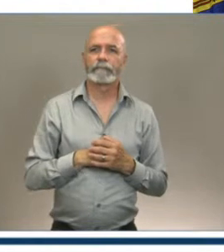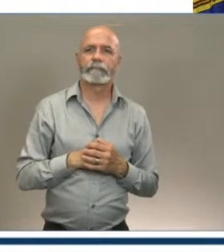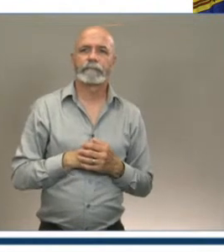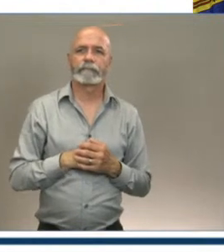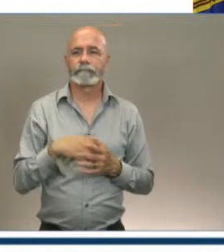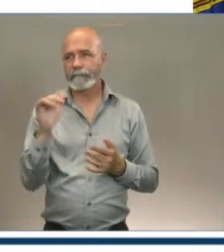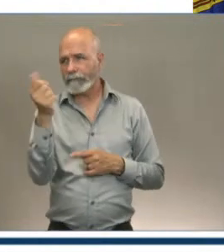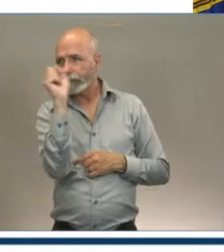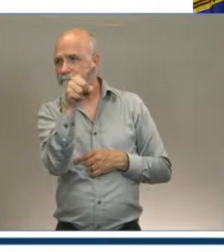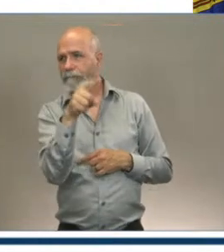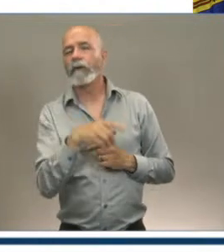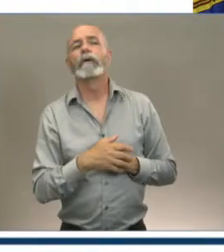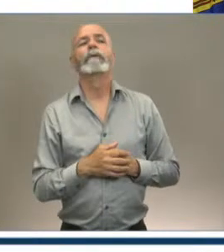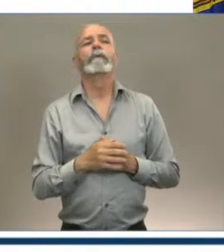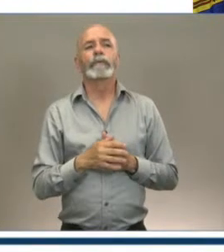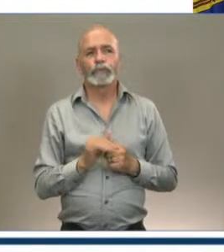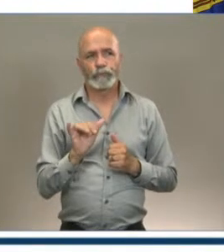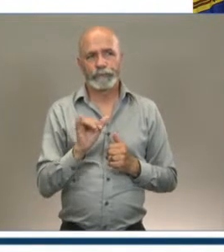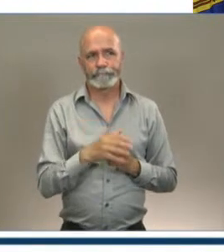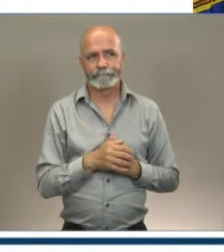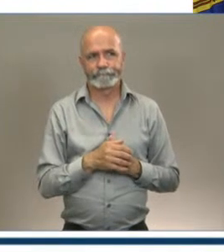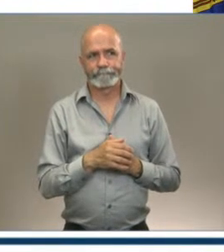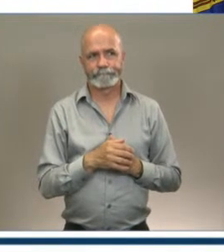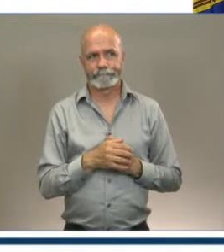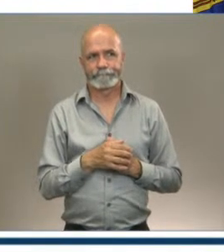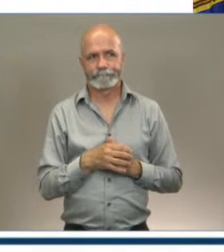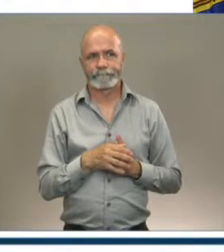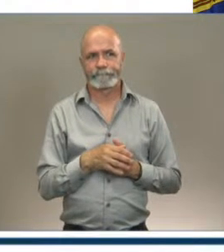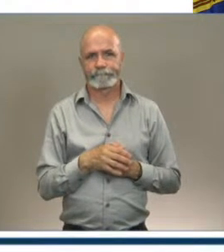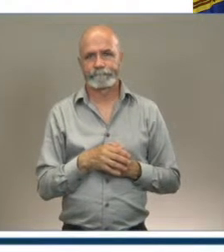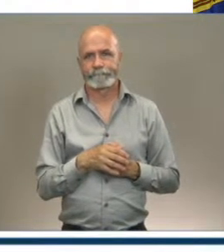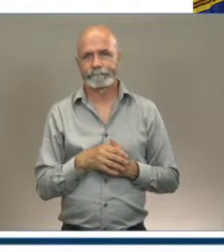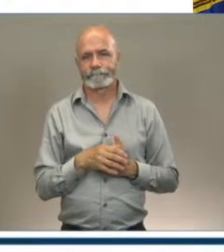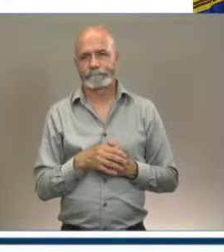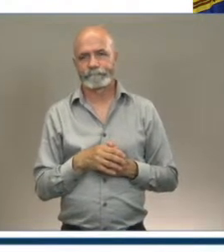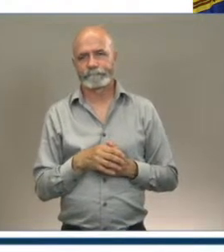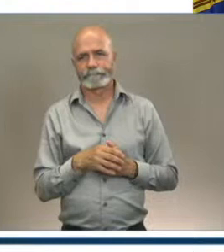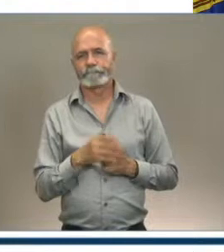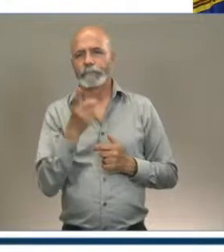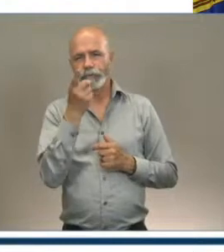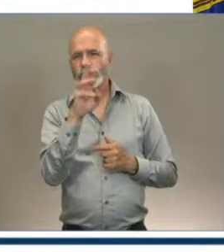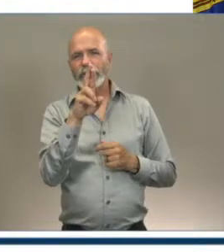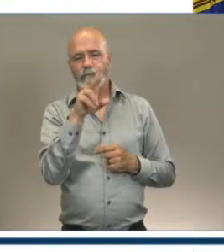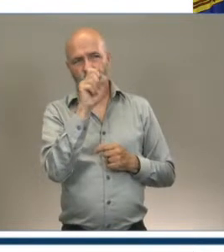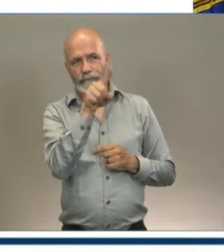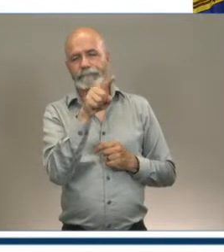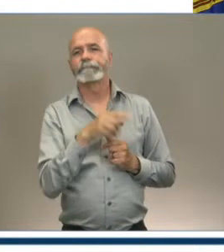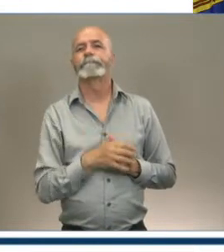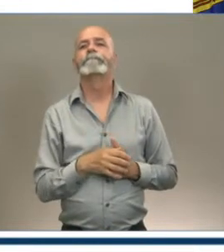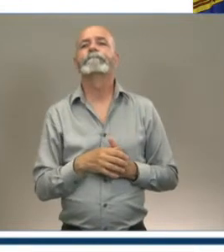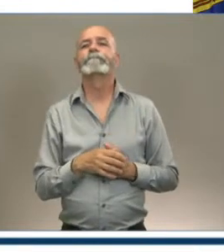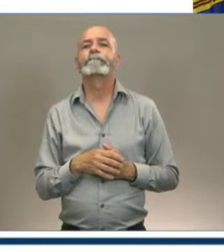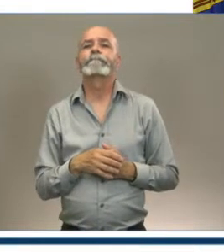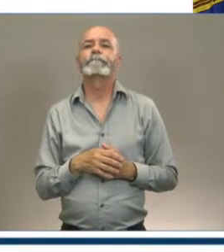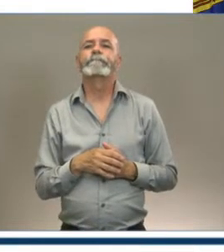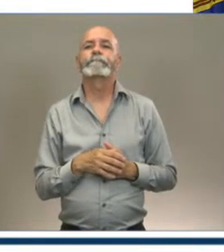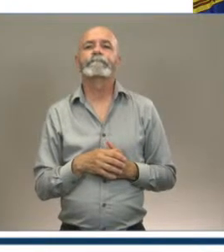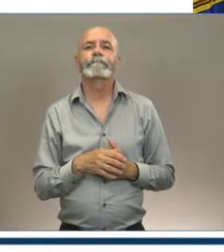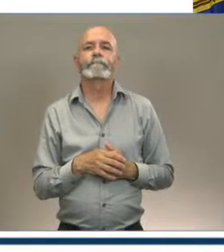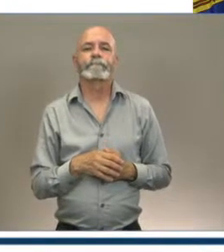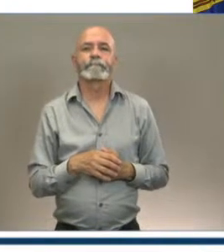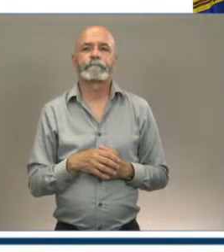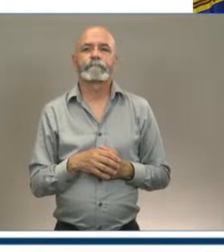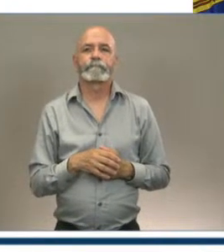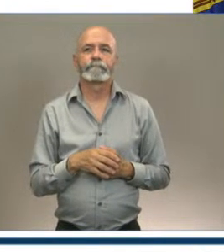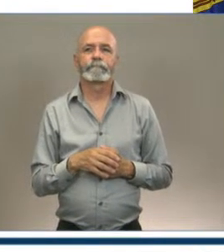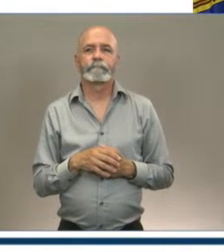Thank you for that. And this question is also for Dr. Strang. Dr. Strang, do you have any insight into why